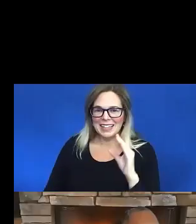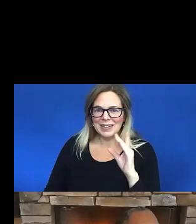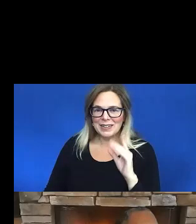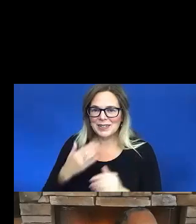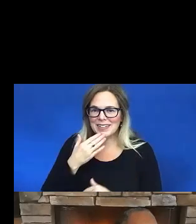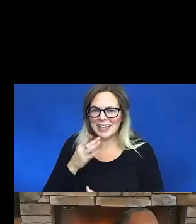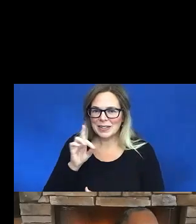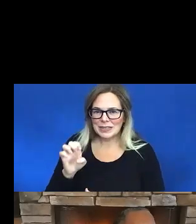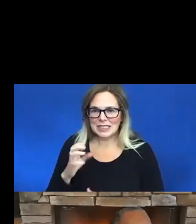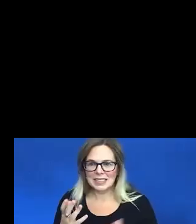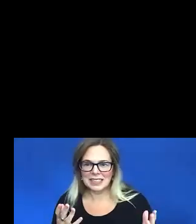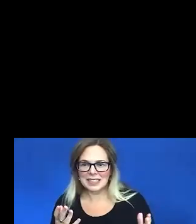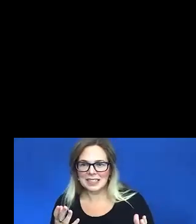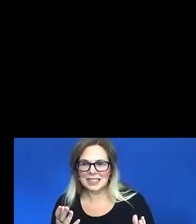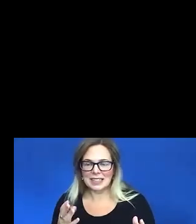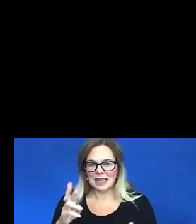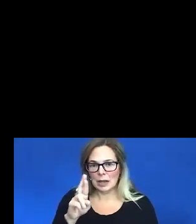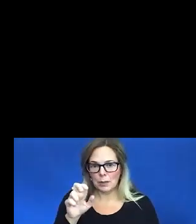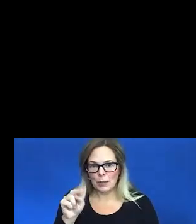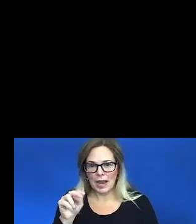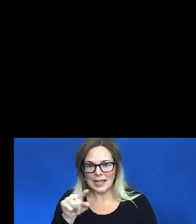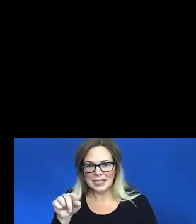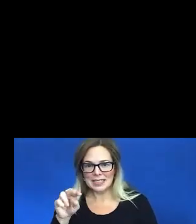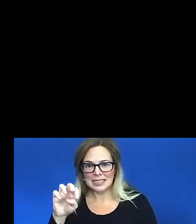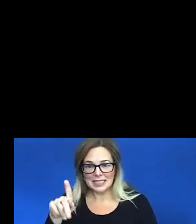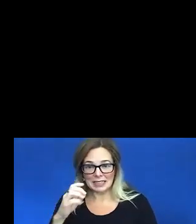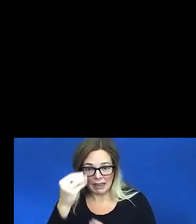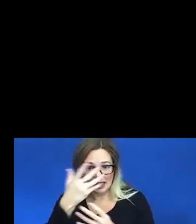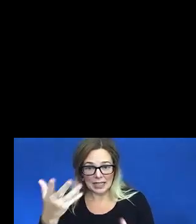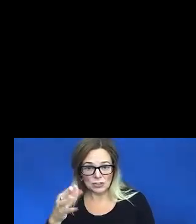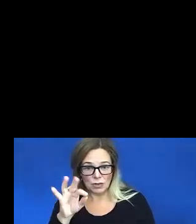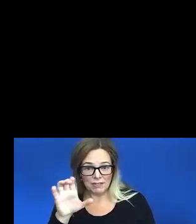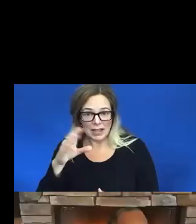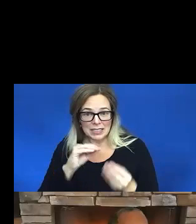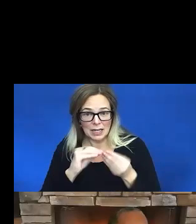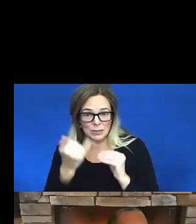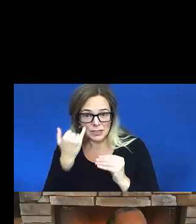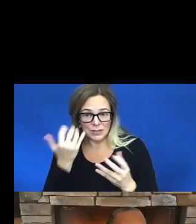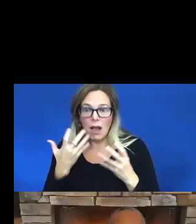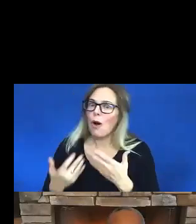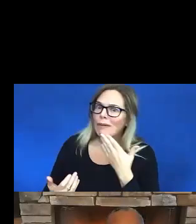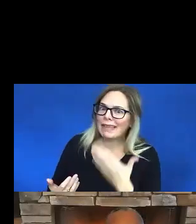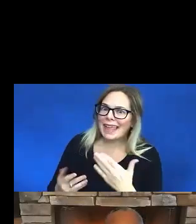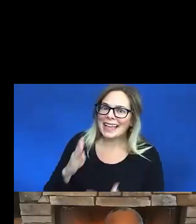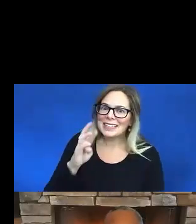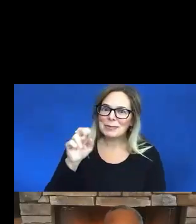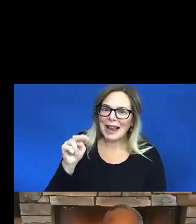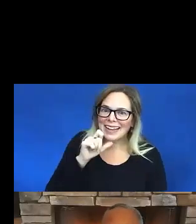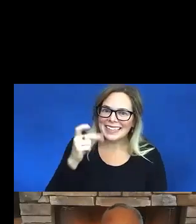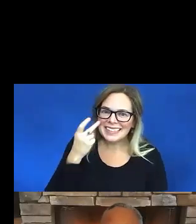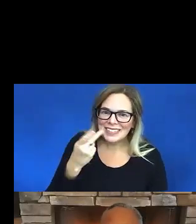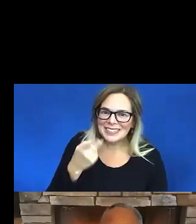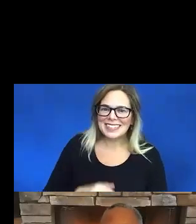Brian, Tony, Brian Zink here. I can give you the faculty numbers if you'd like. Oh, yes, please. Thank you. Thanks, Brian. I didn't see you.